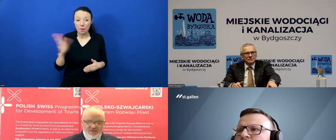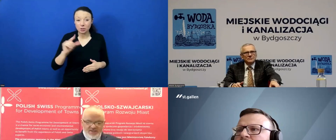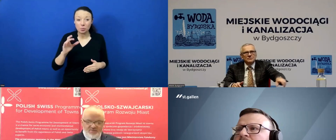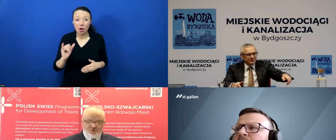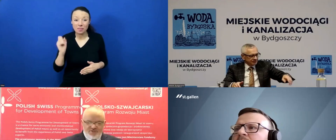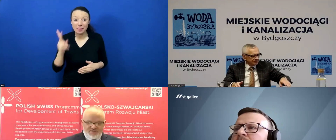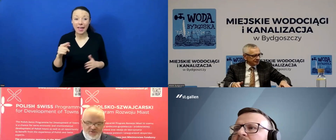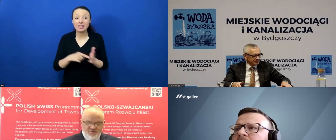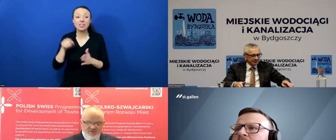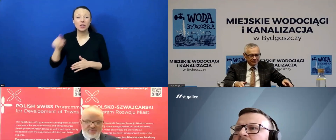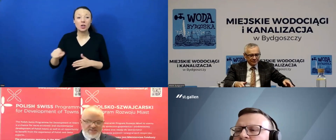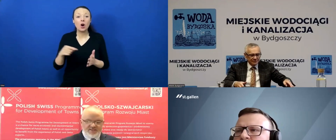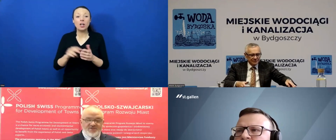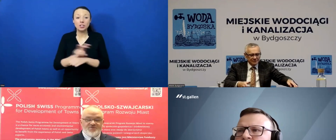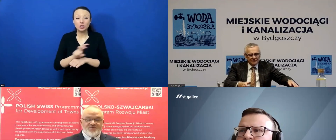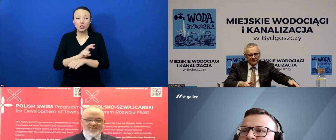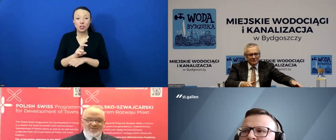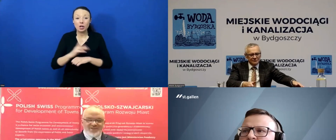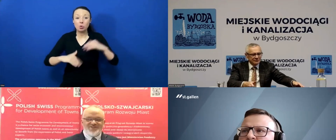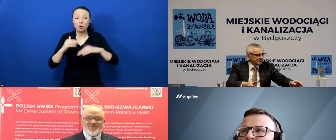us, who is the engineer of